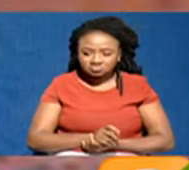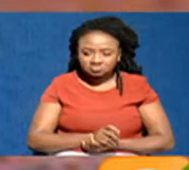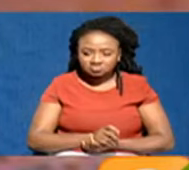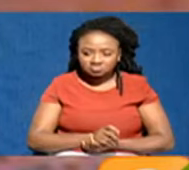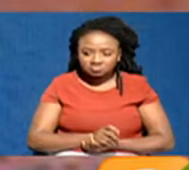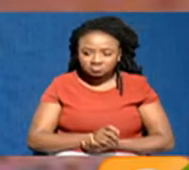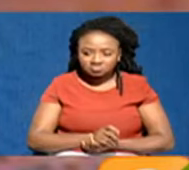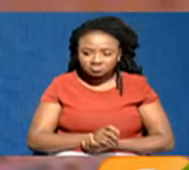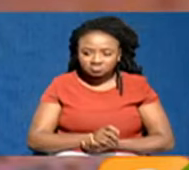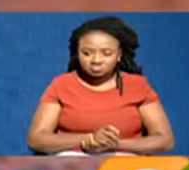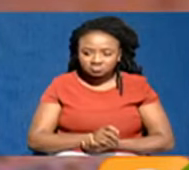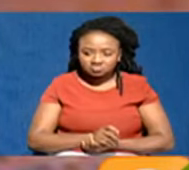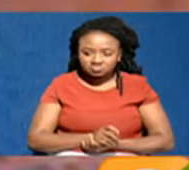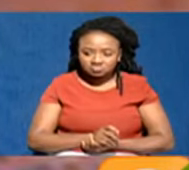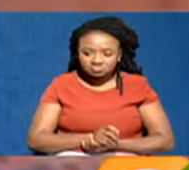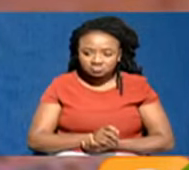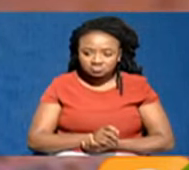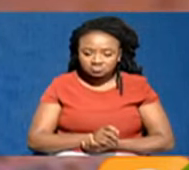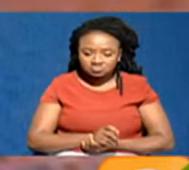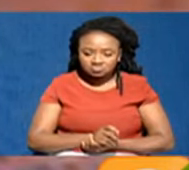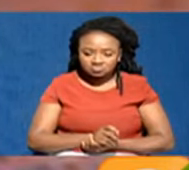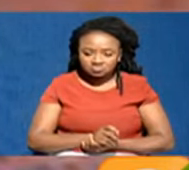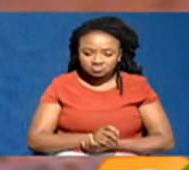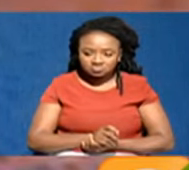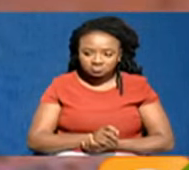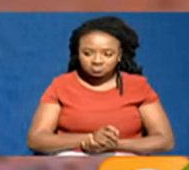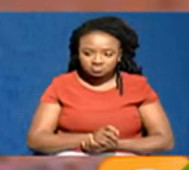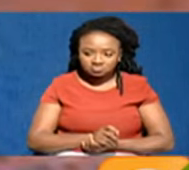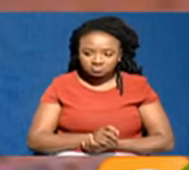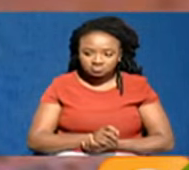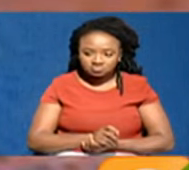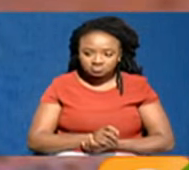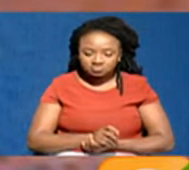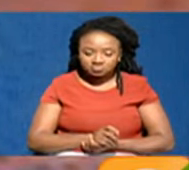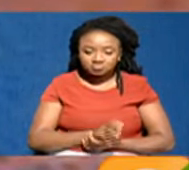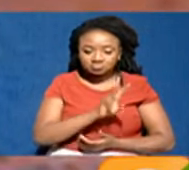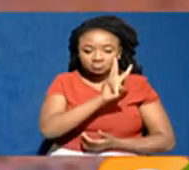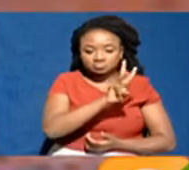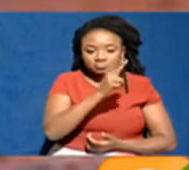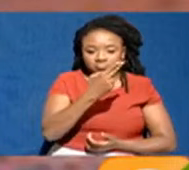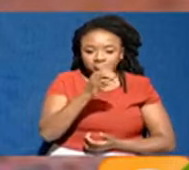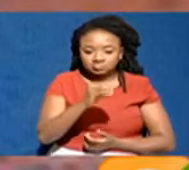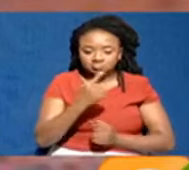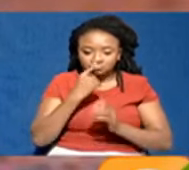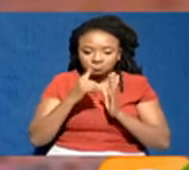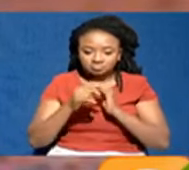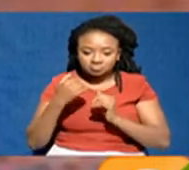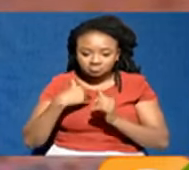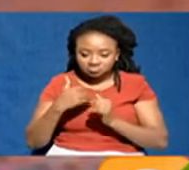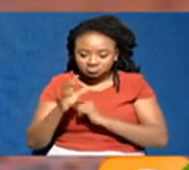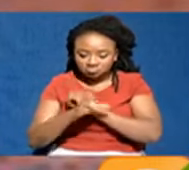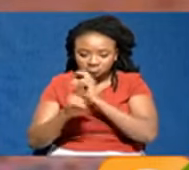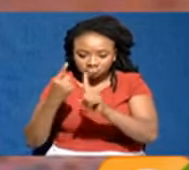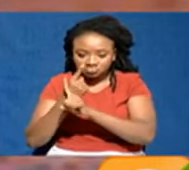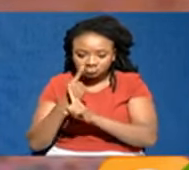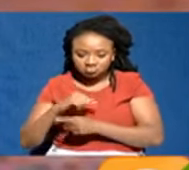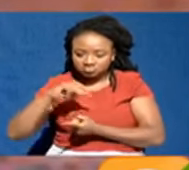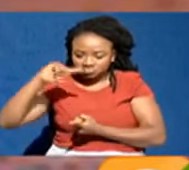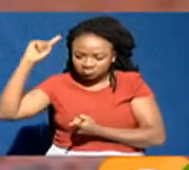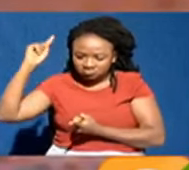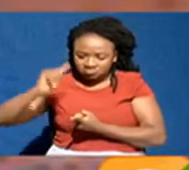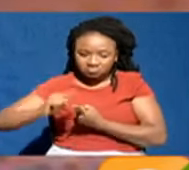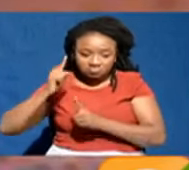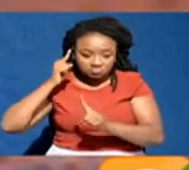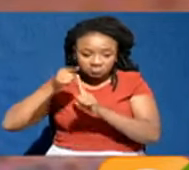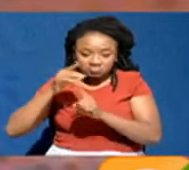of action to this current decade of action, data by WHO shows that there's some countries that actually met that